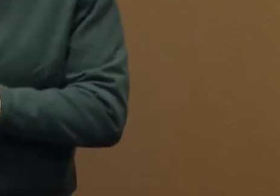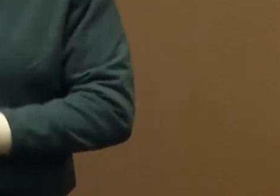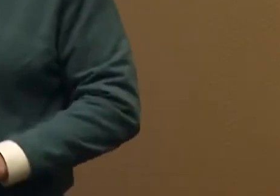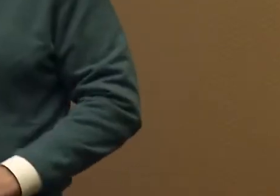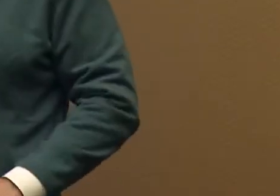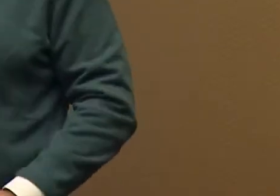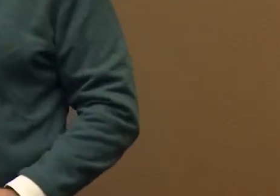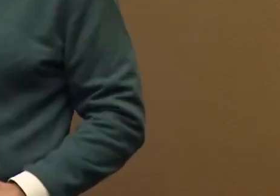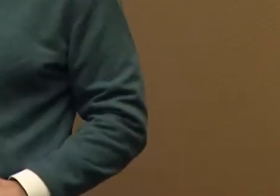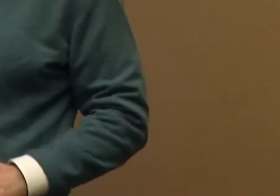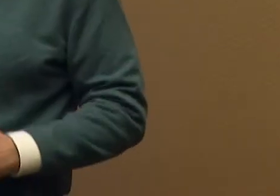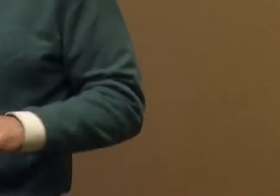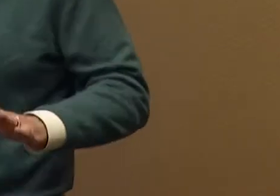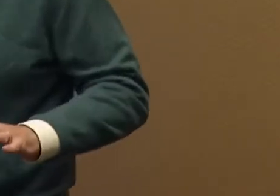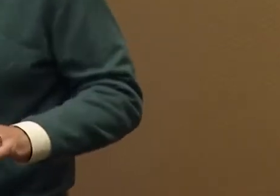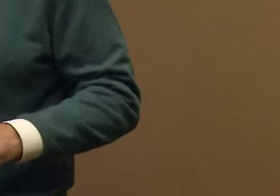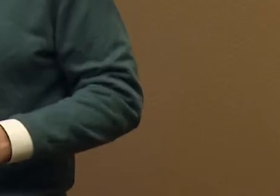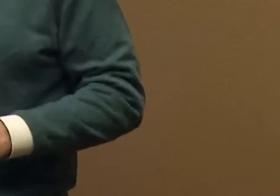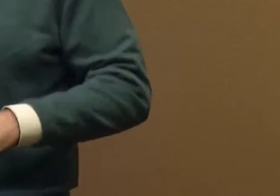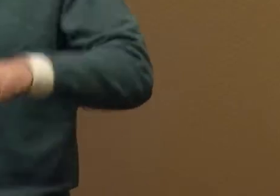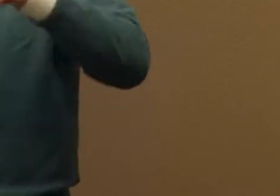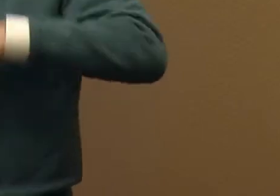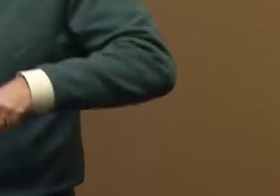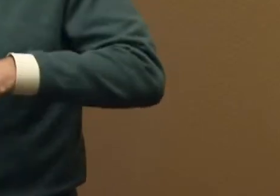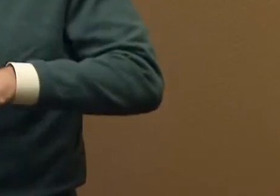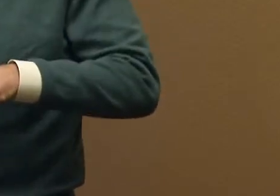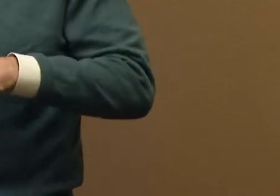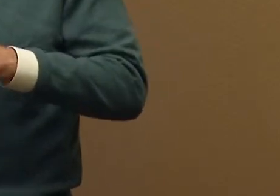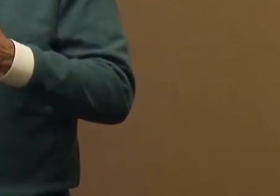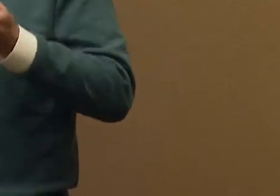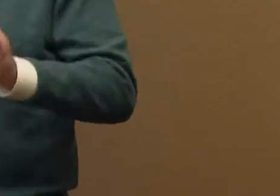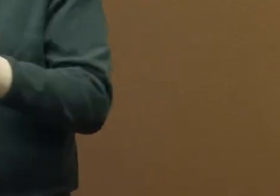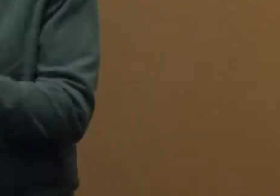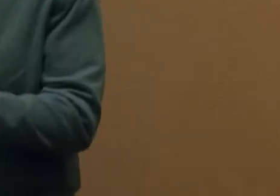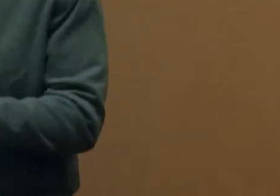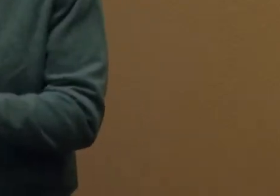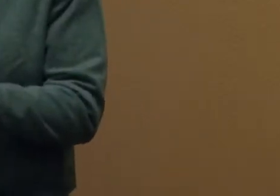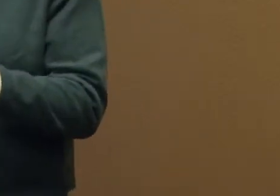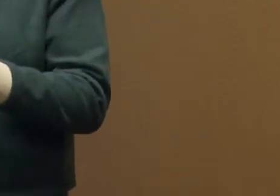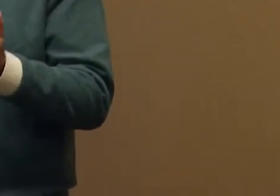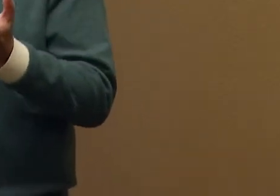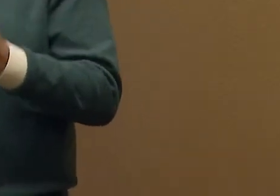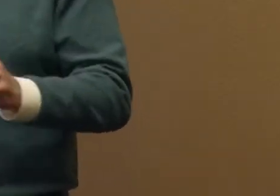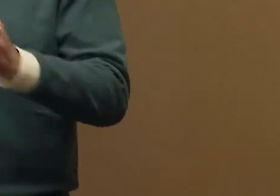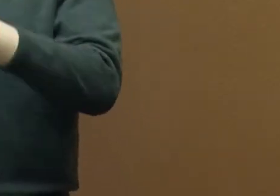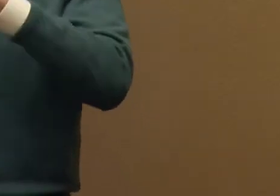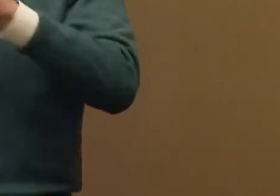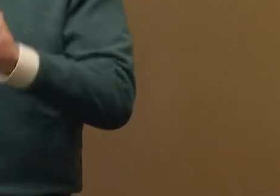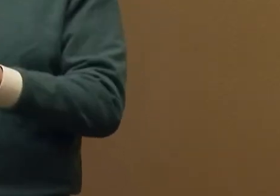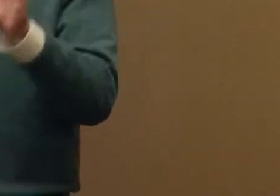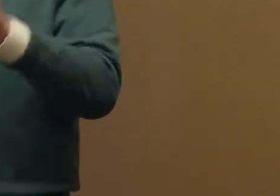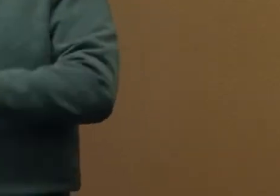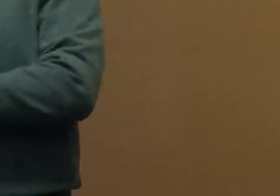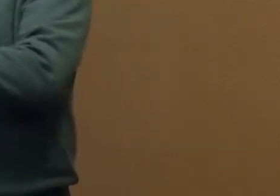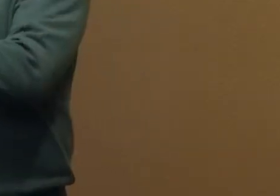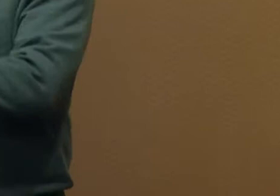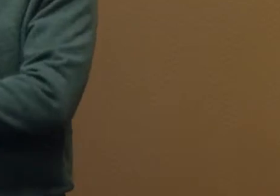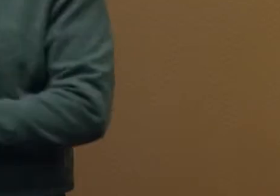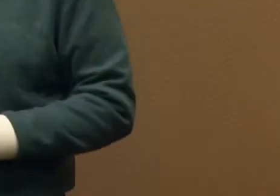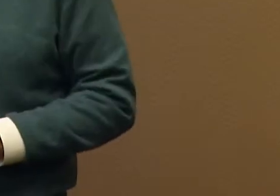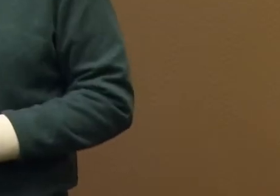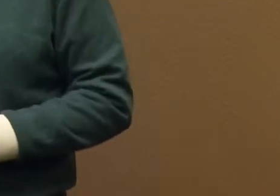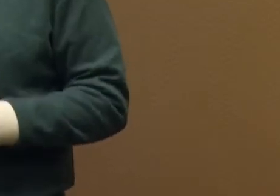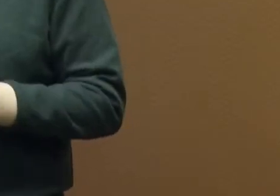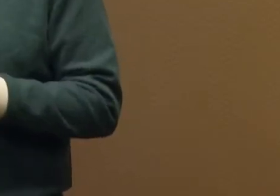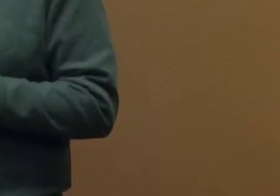future use. So if you're not understanding my signing, please stop me. I'll repeat myself. I'll